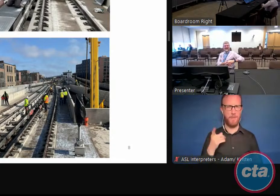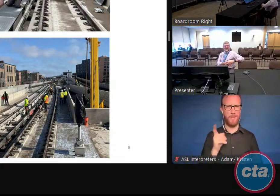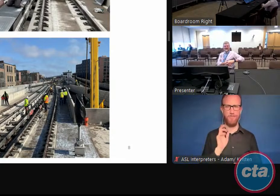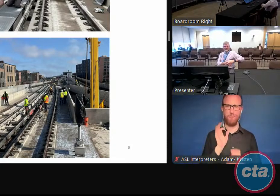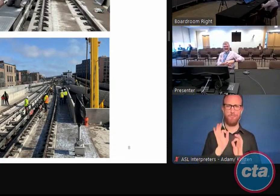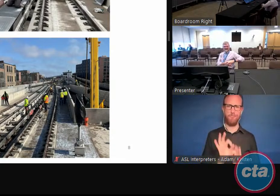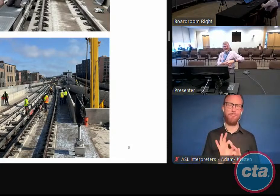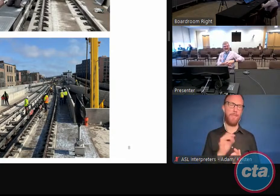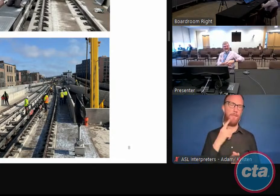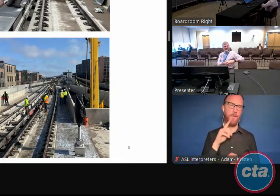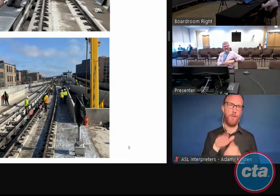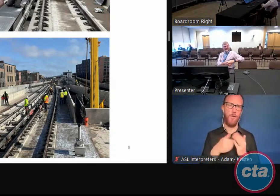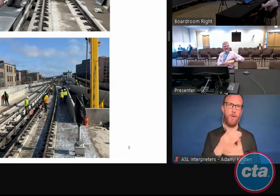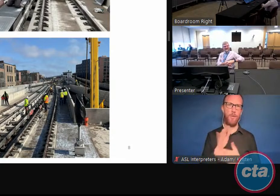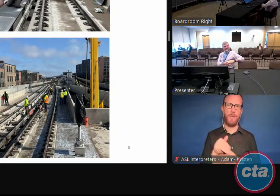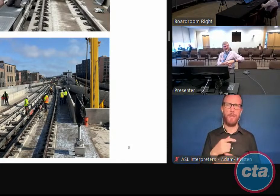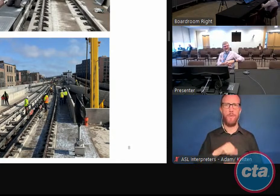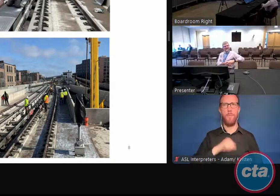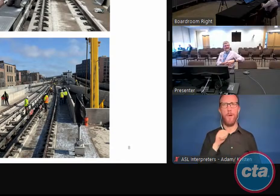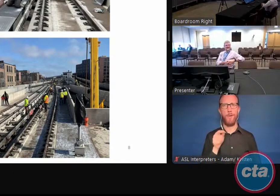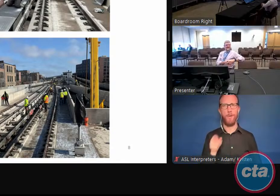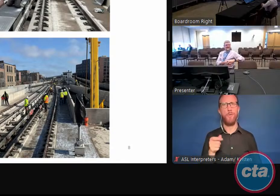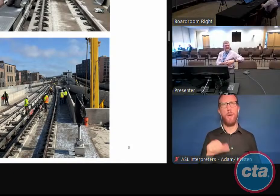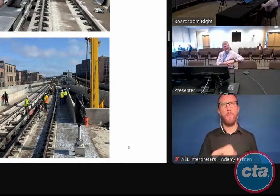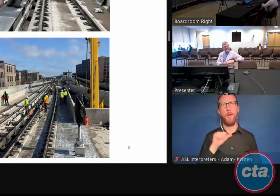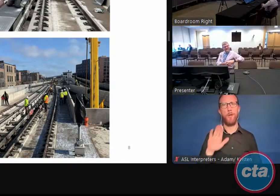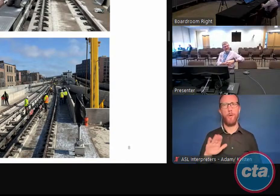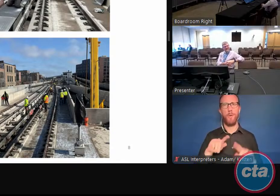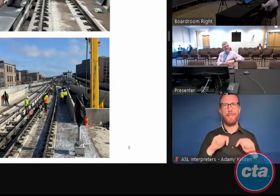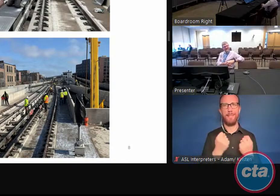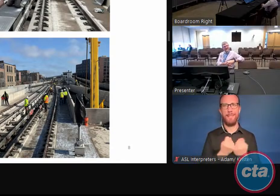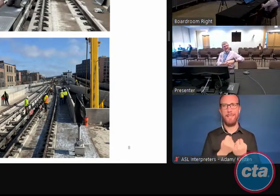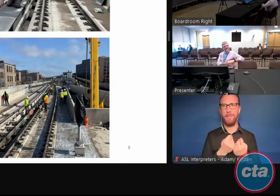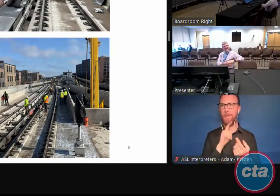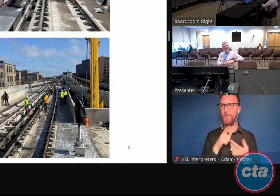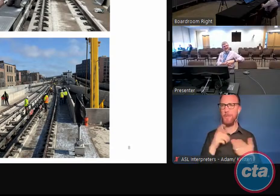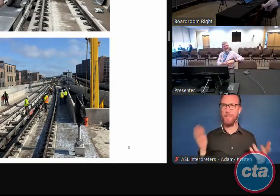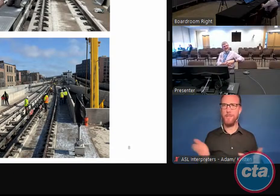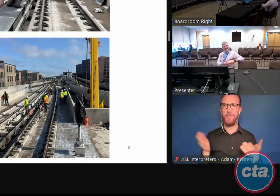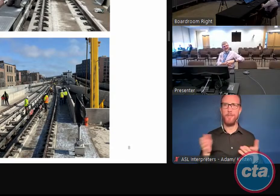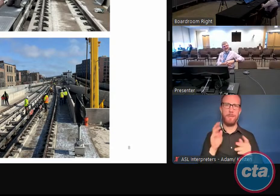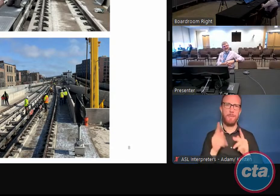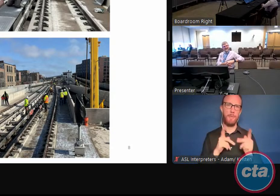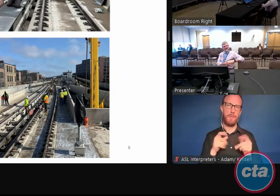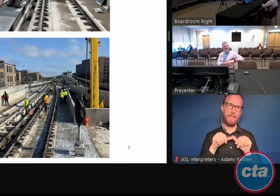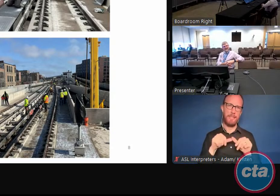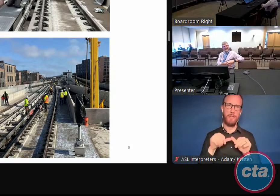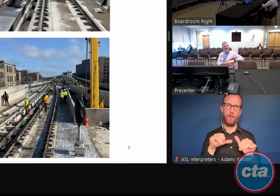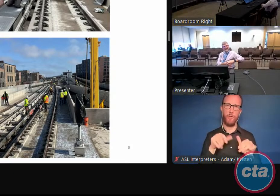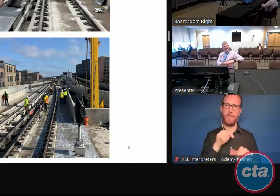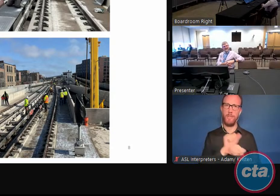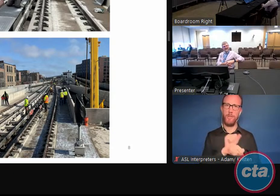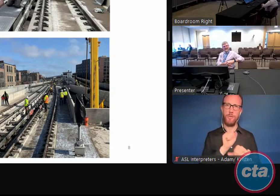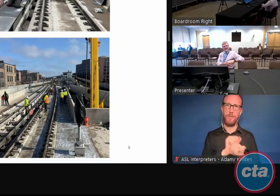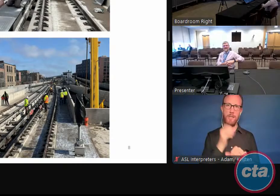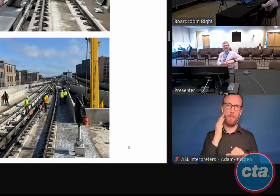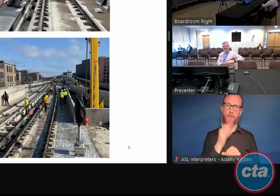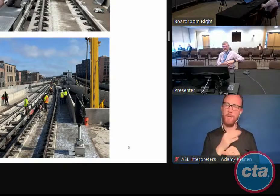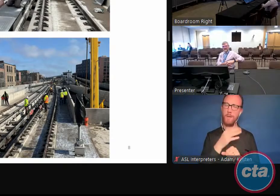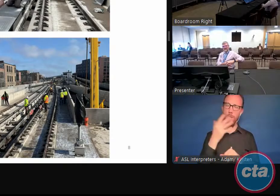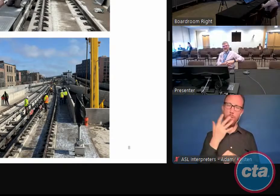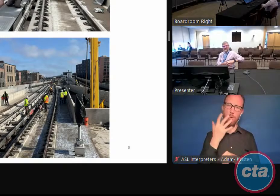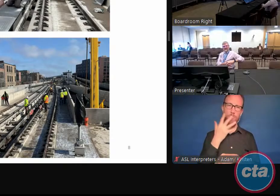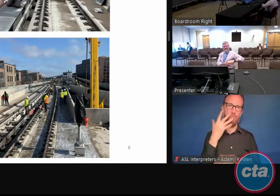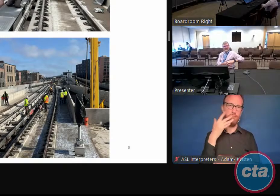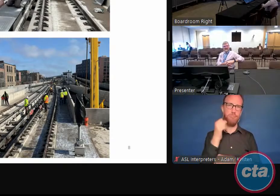like I said, again, I'm proud of you and proud of your team for just pushing everybody to continue this, because this is gonna be another monumental turning point